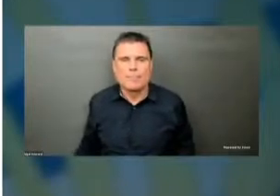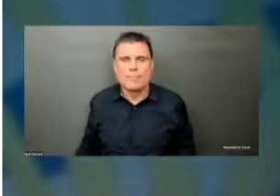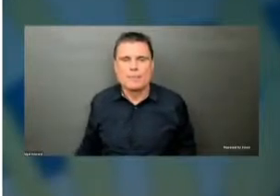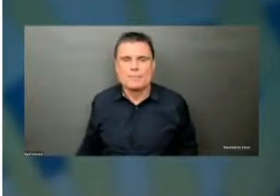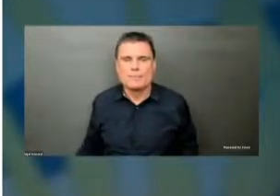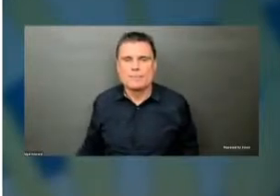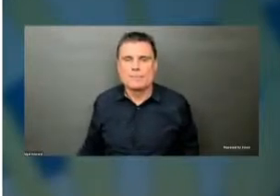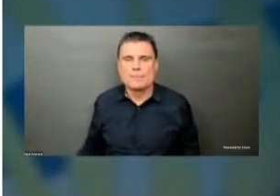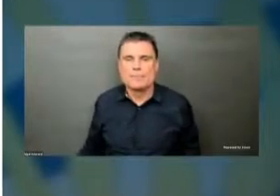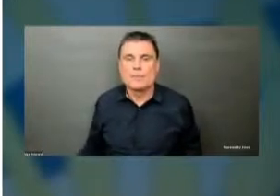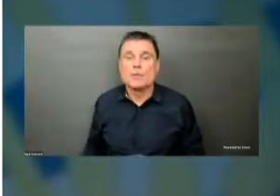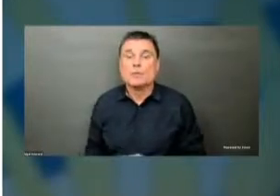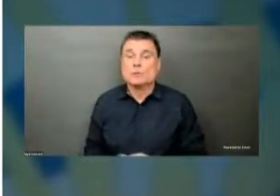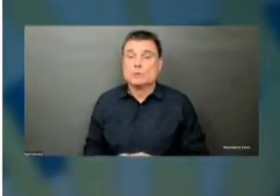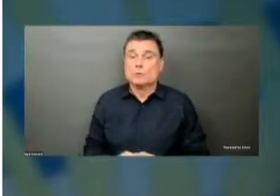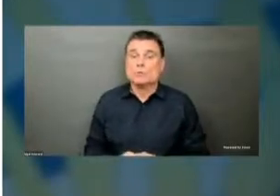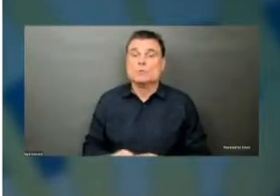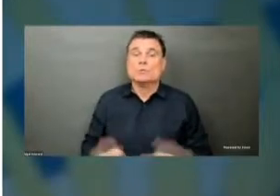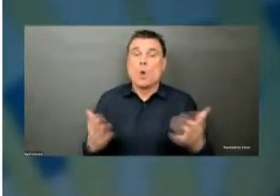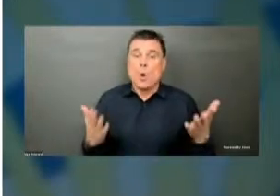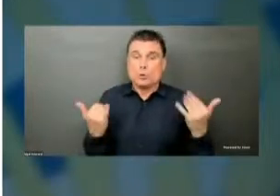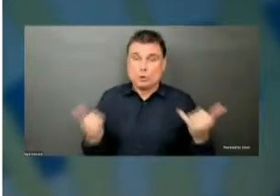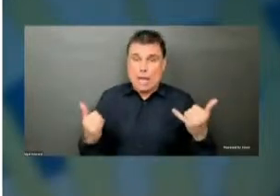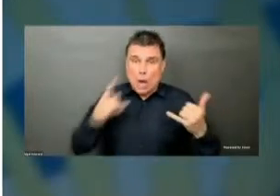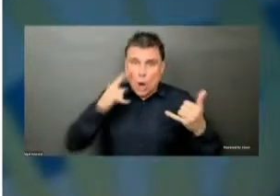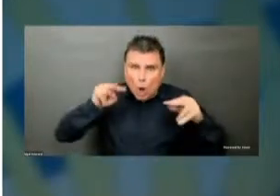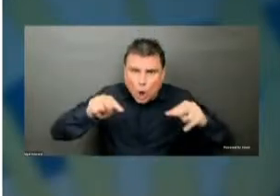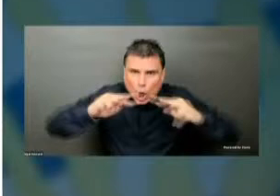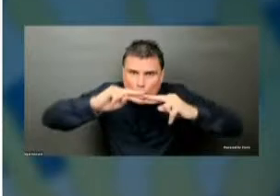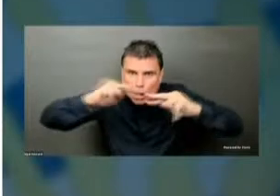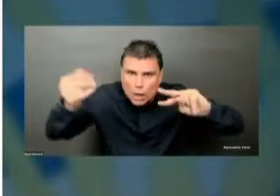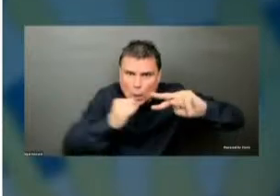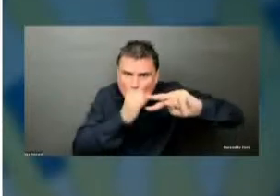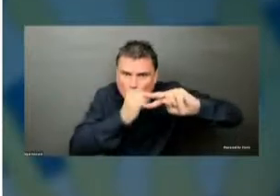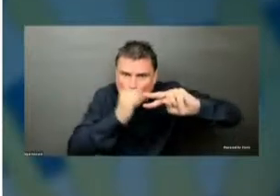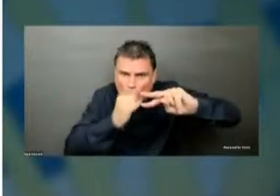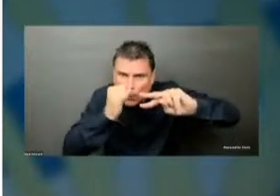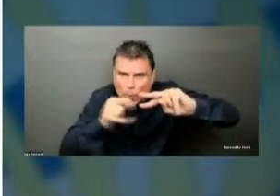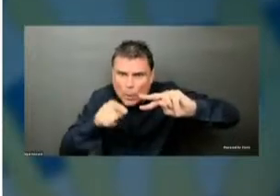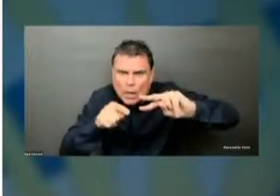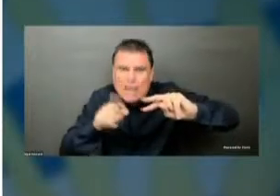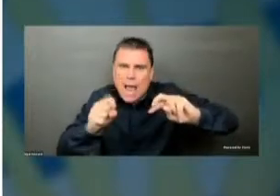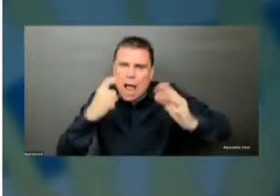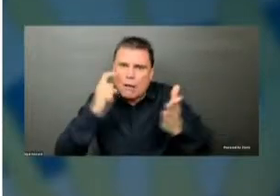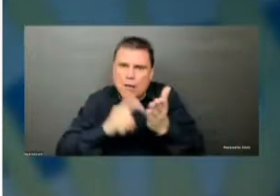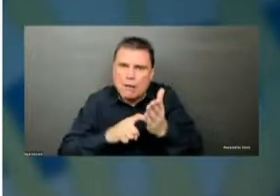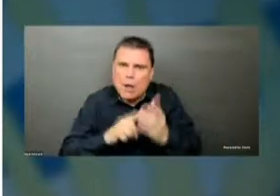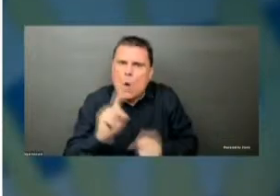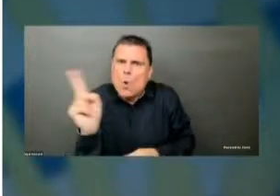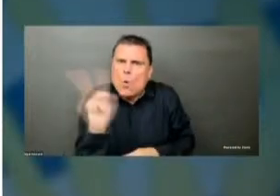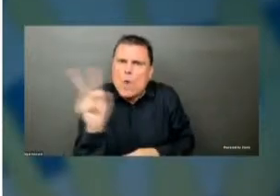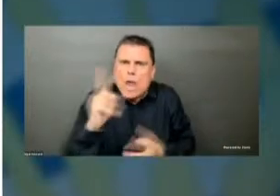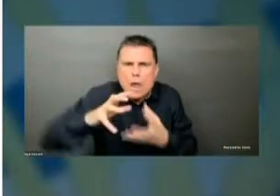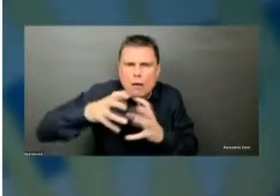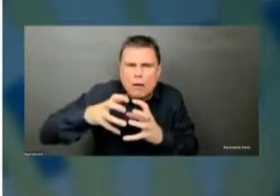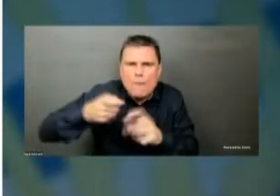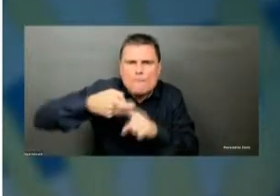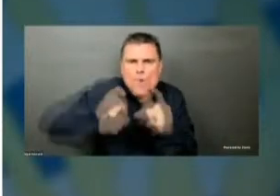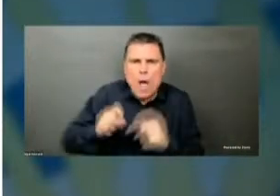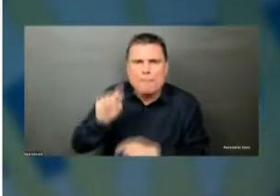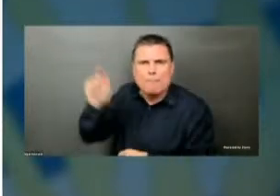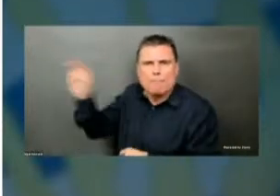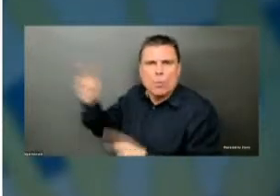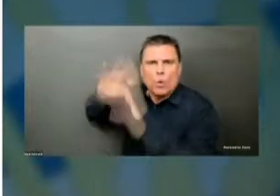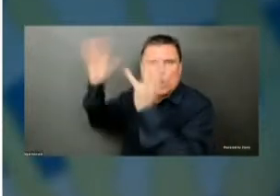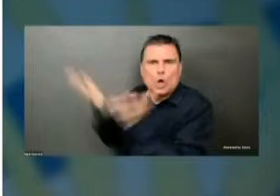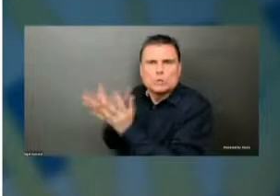the variants of concern that have been identified internationally. So there are many other variants out there, slight changes. As